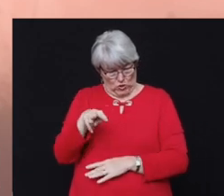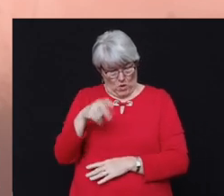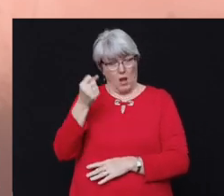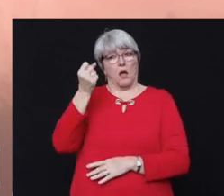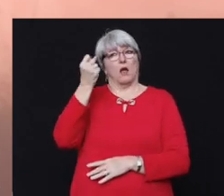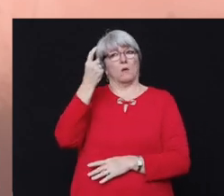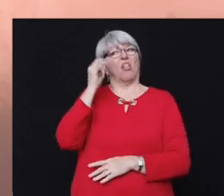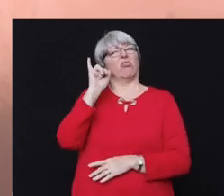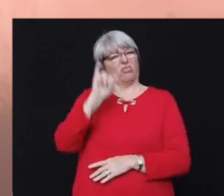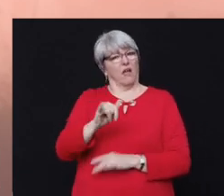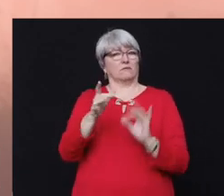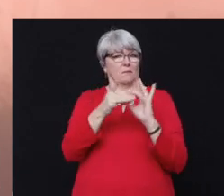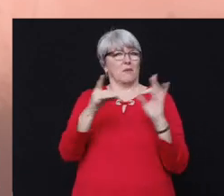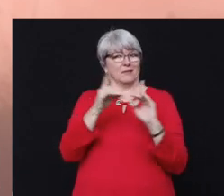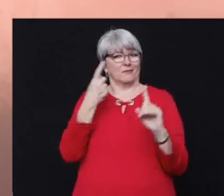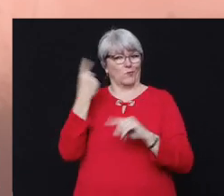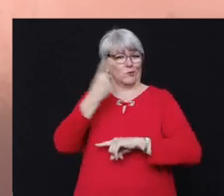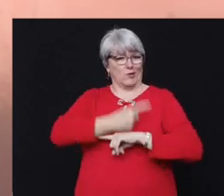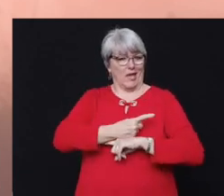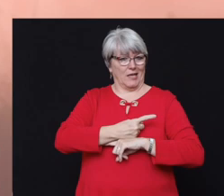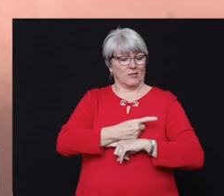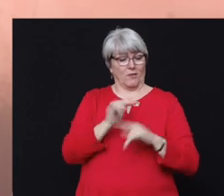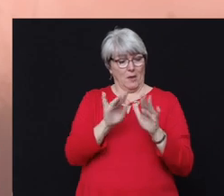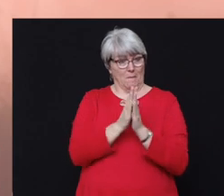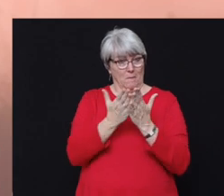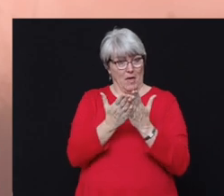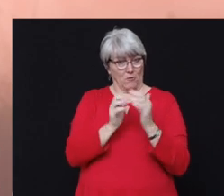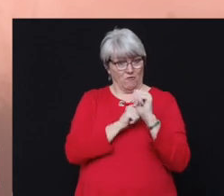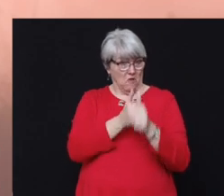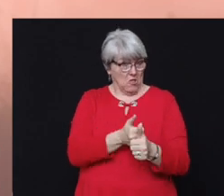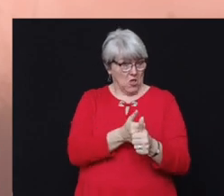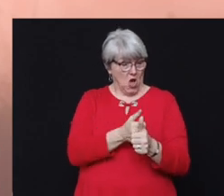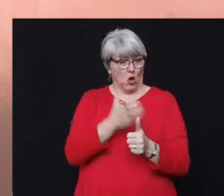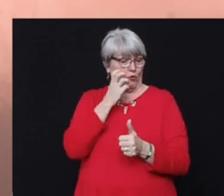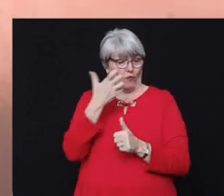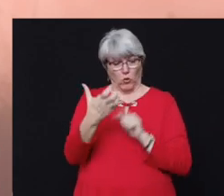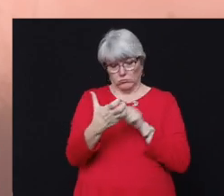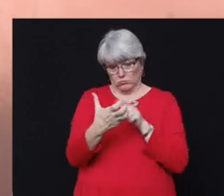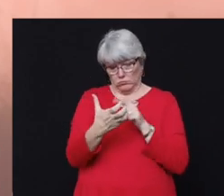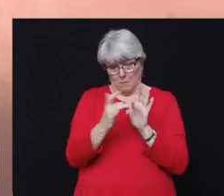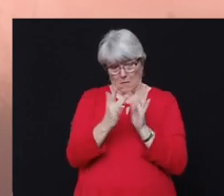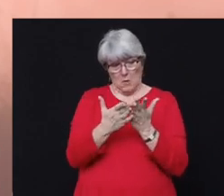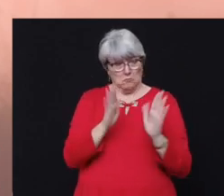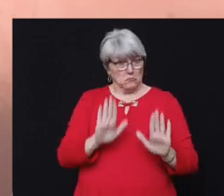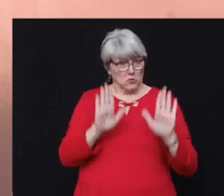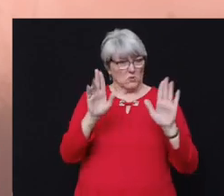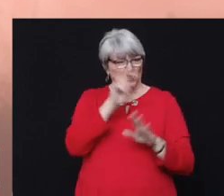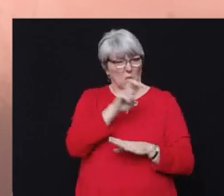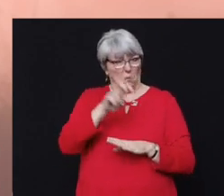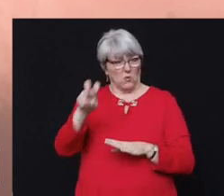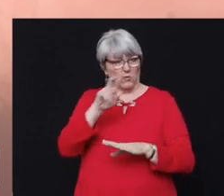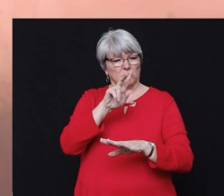should be my message for today. So if you want to get out your Bibles and follow along, or your phones or whatever, that would be a great idea, because we're going to kind of be jumping